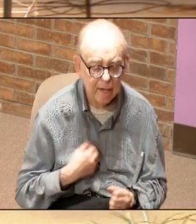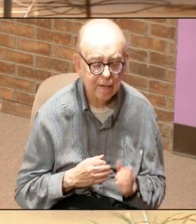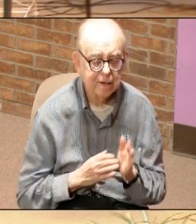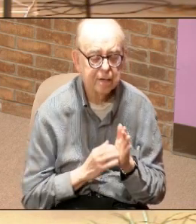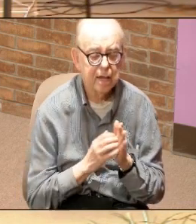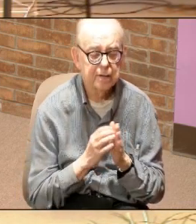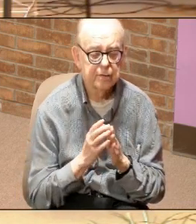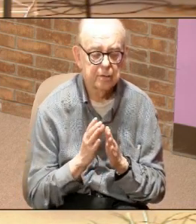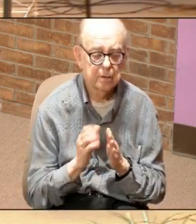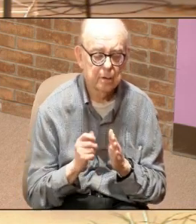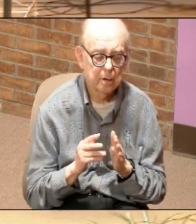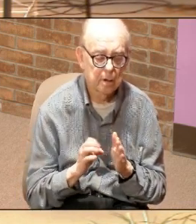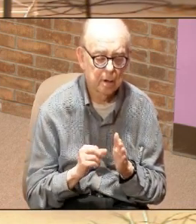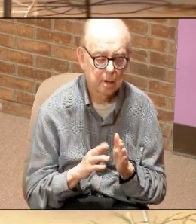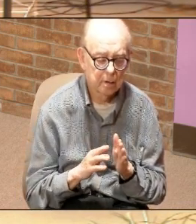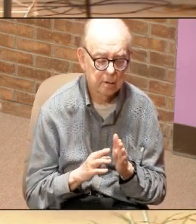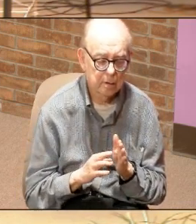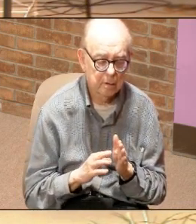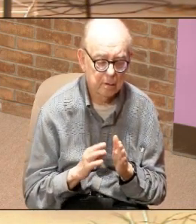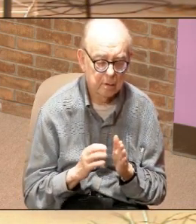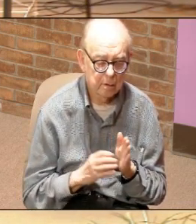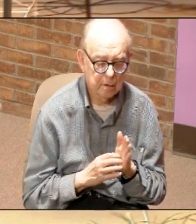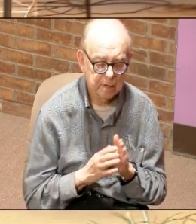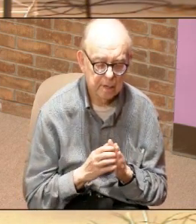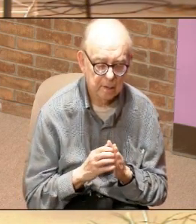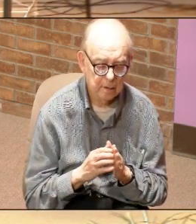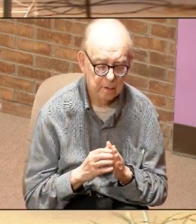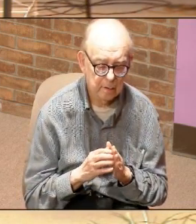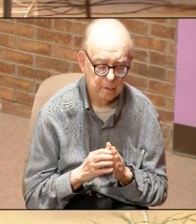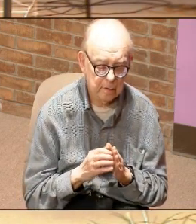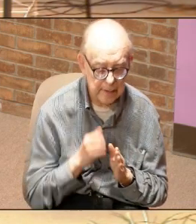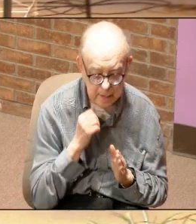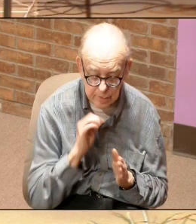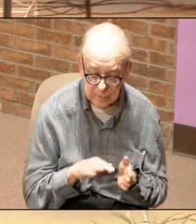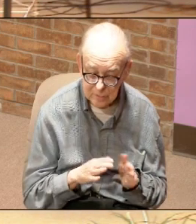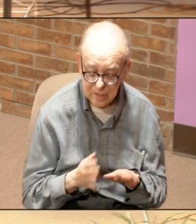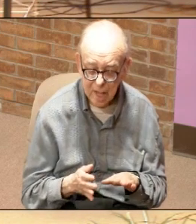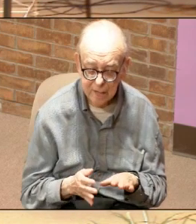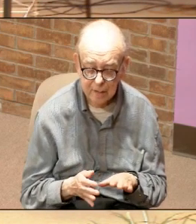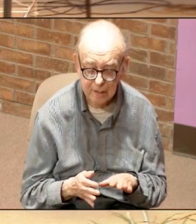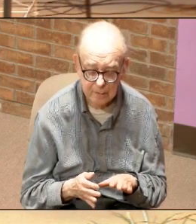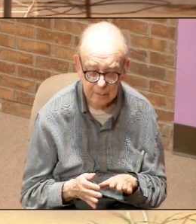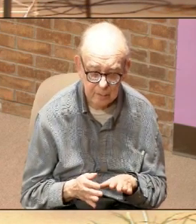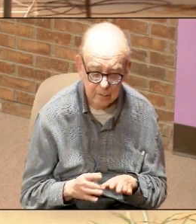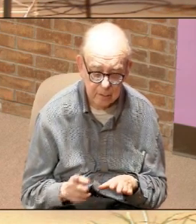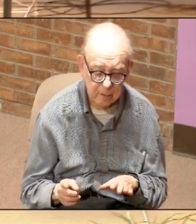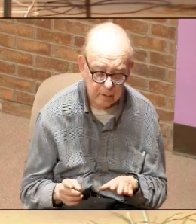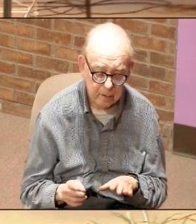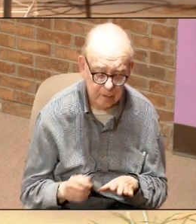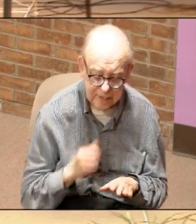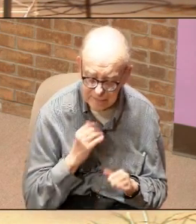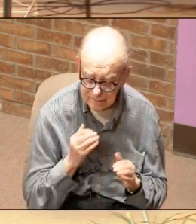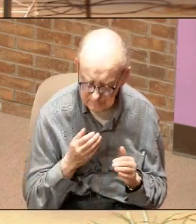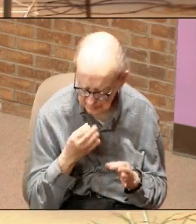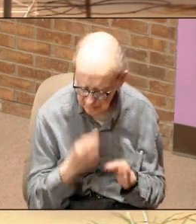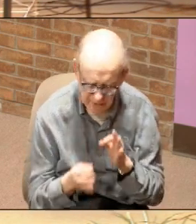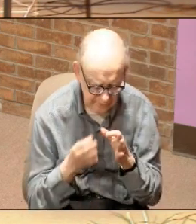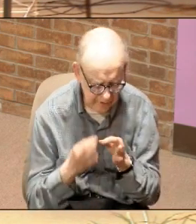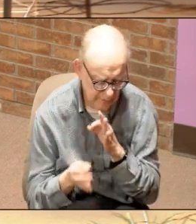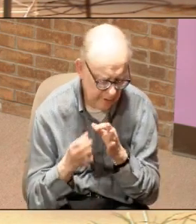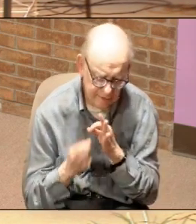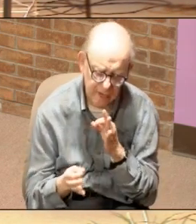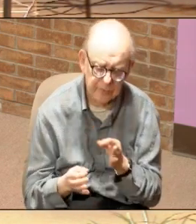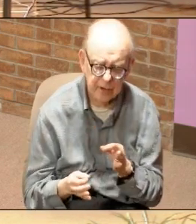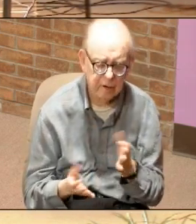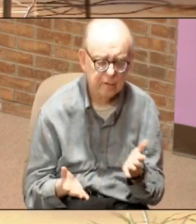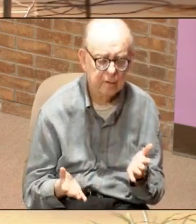cancer, leukemia. And she died. And they were saying, it's not fair, it's not fair, it's